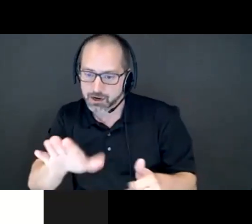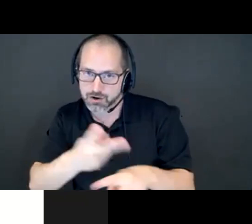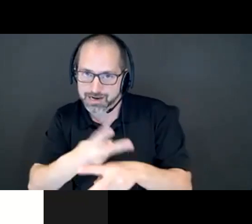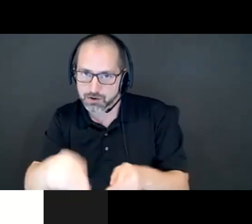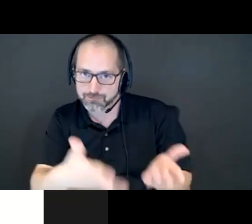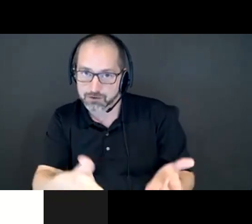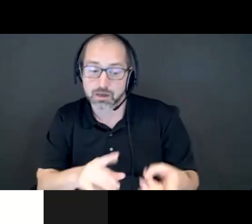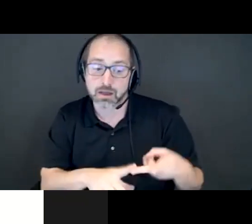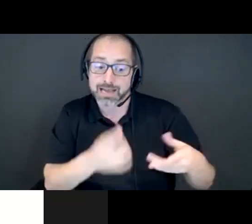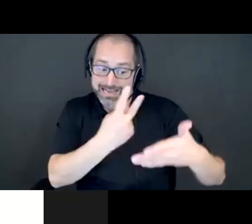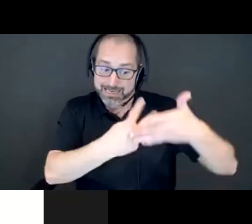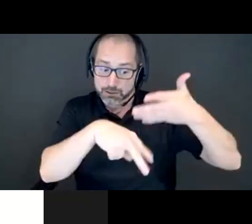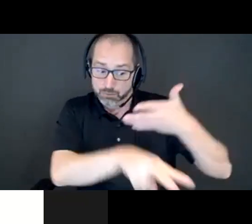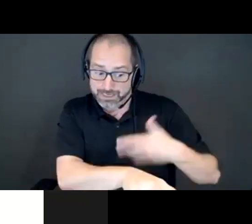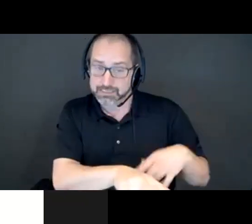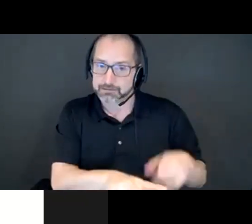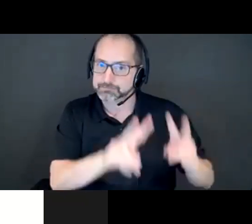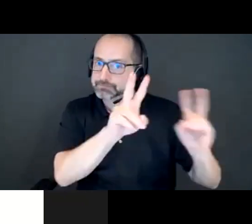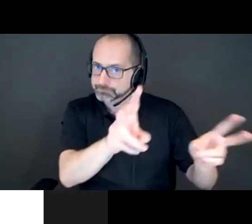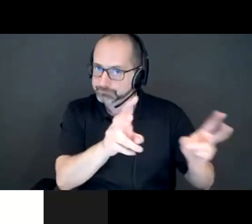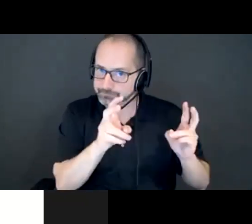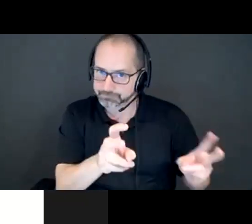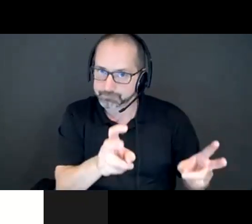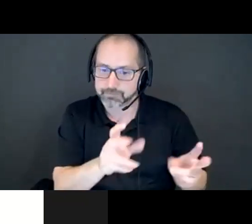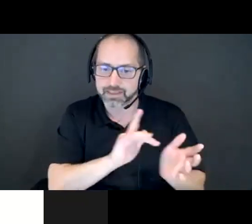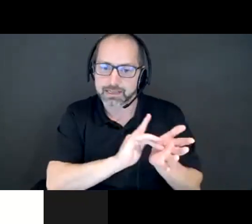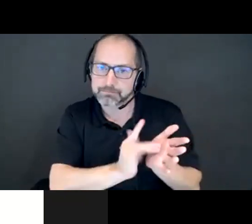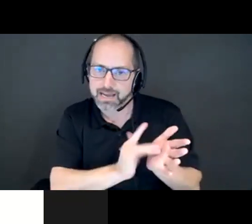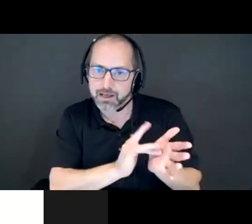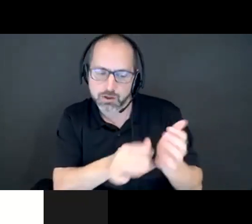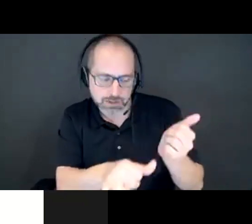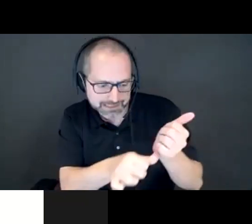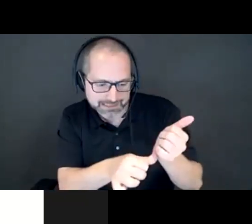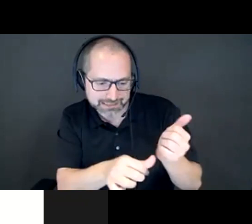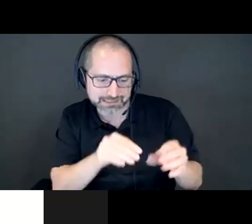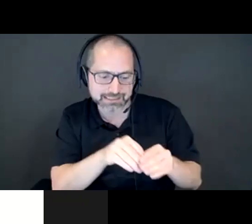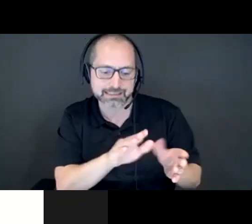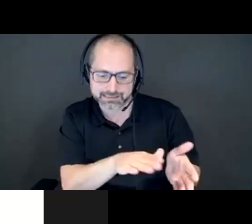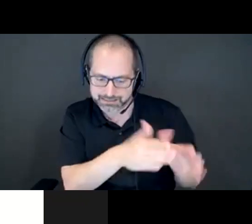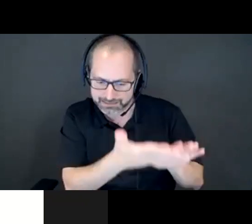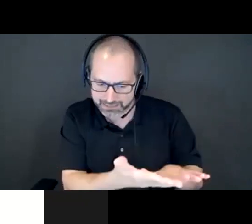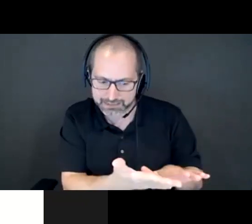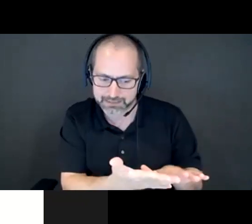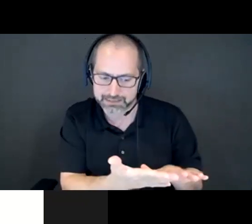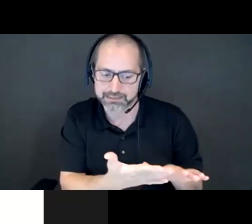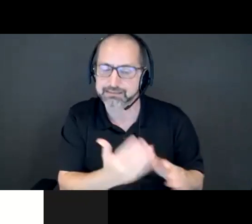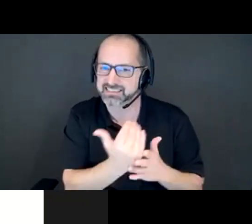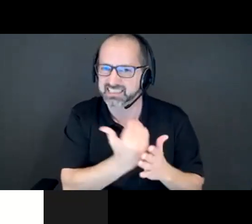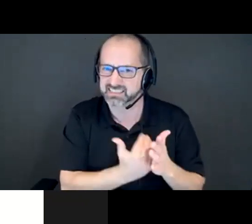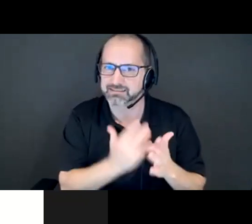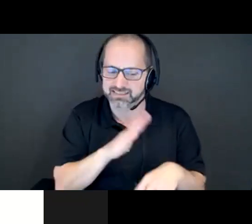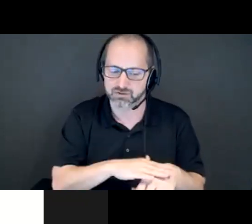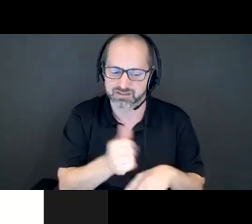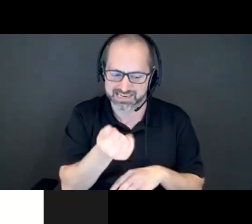MAID, looking at the medical assistance in dying session as well on the 19th. So more to come,